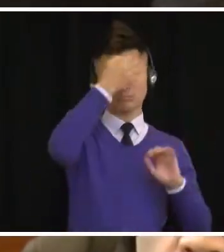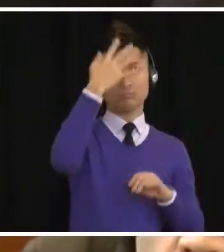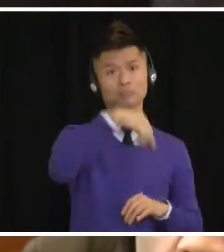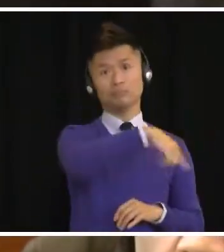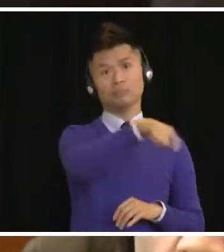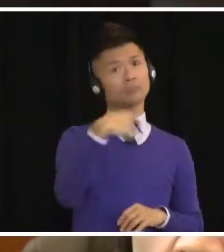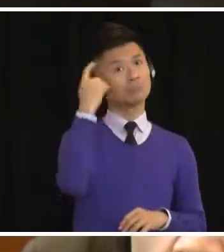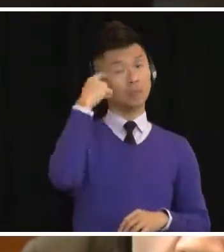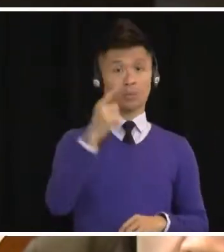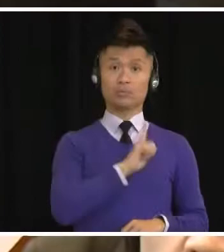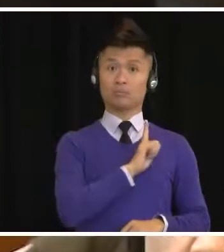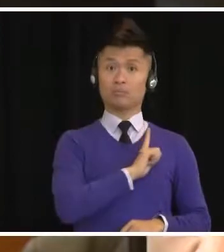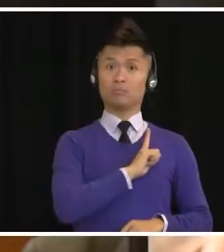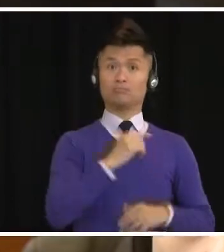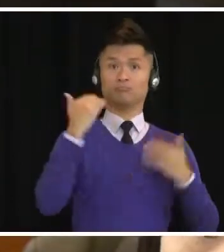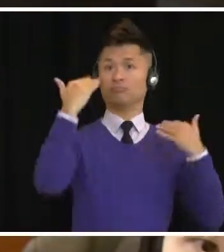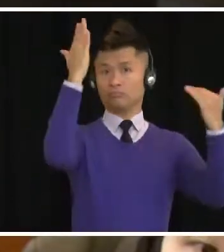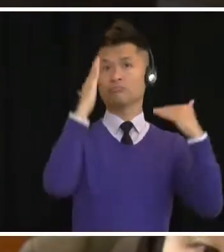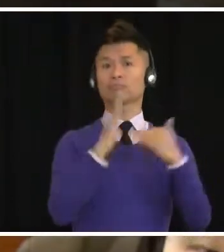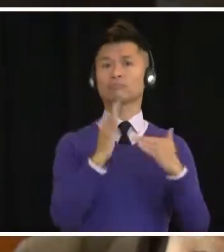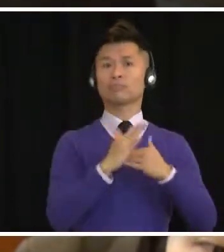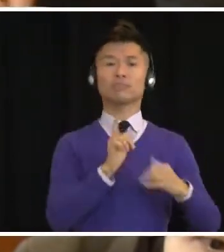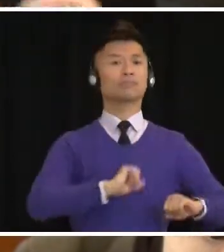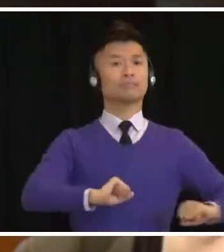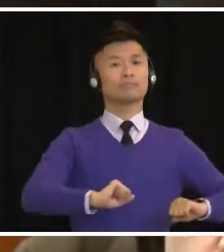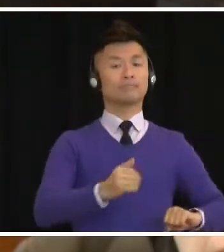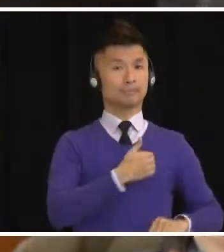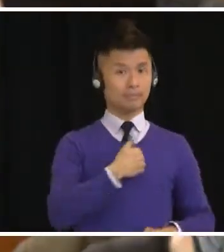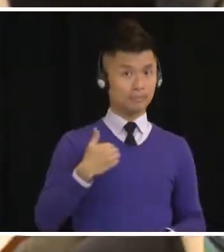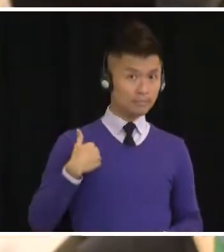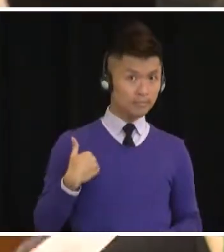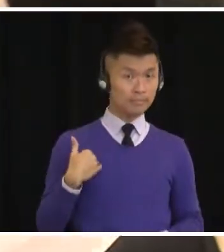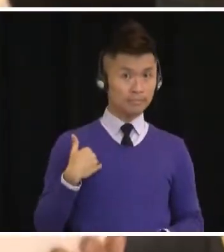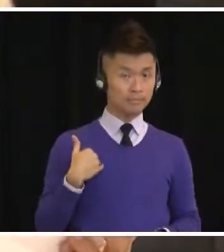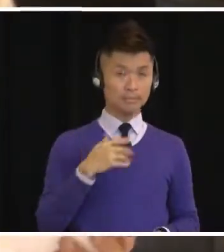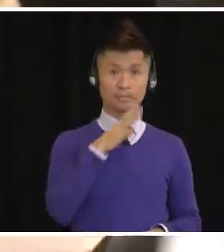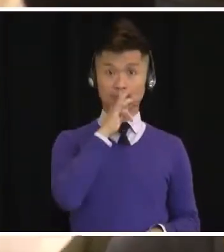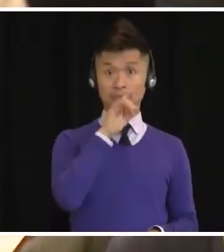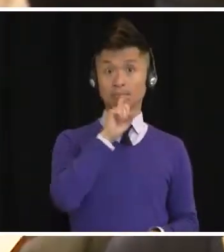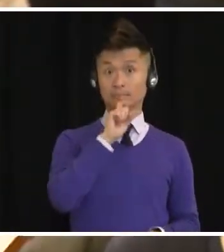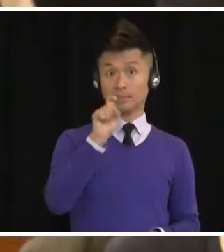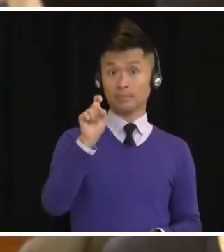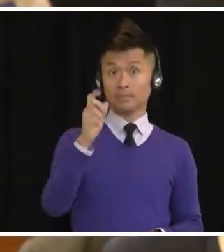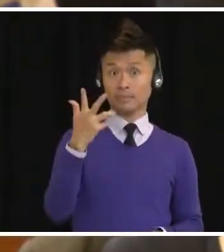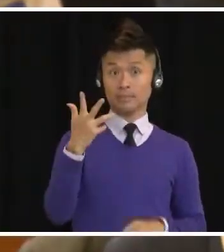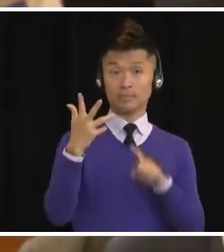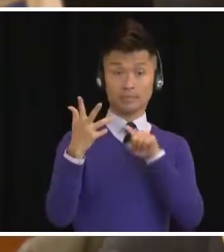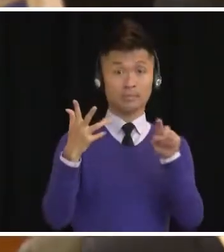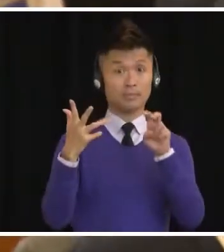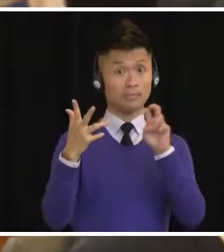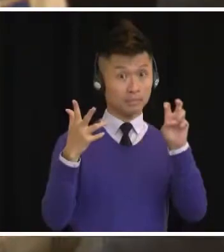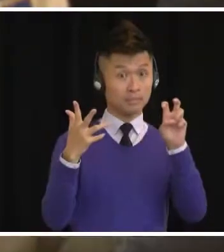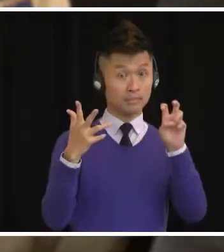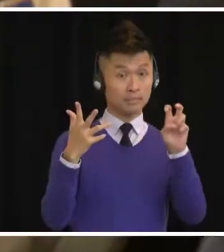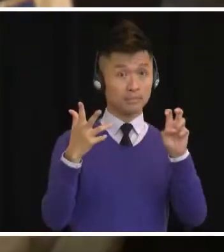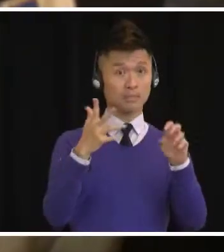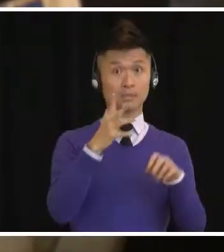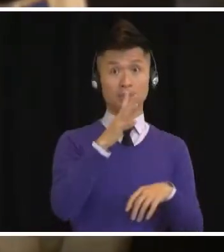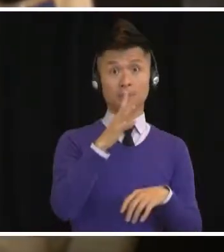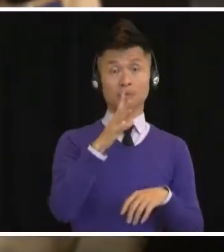parents still believe children must be protected, but a lot of 18 to